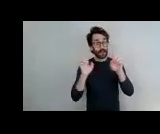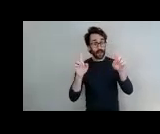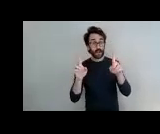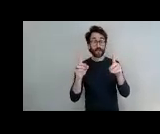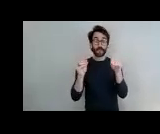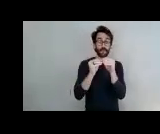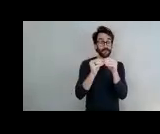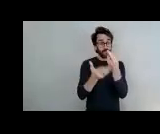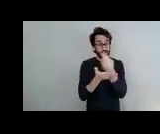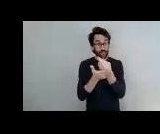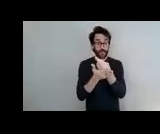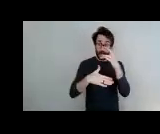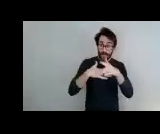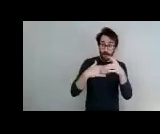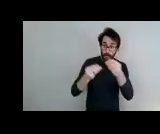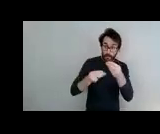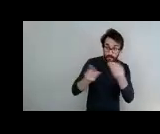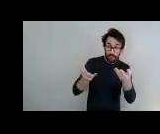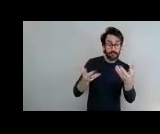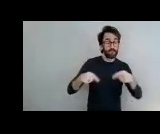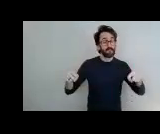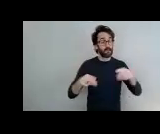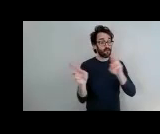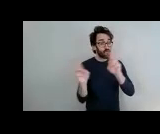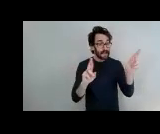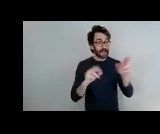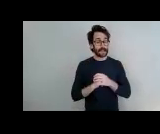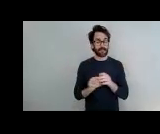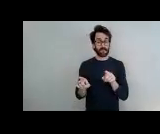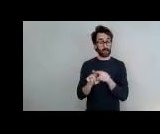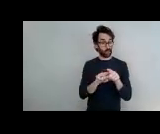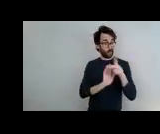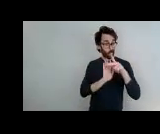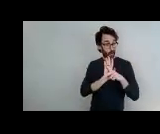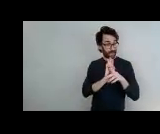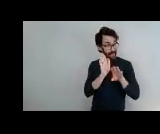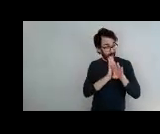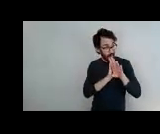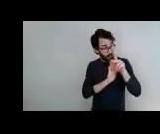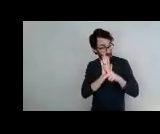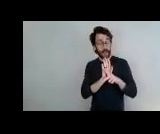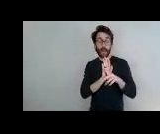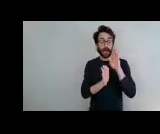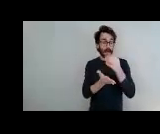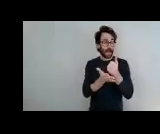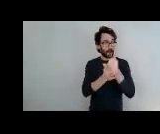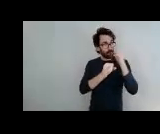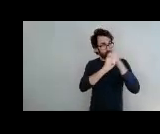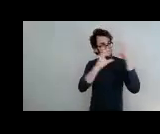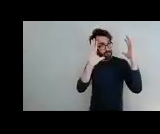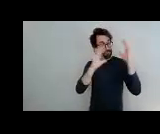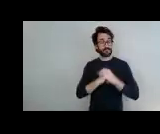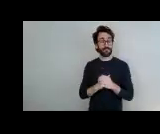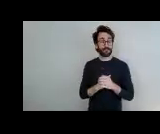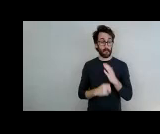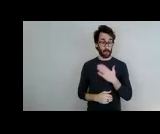the resources and tools that you need. It can also help us on the policy side because I work in my branch. We also have a policy